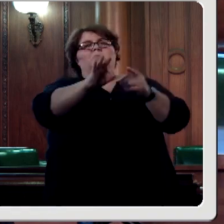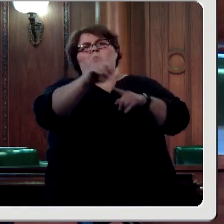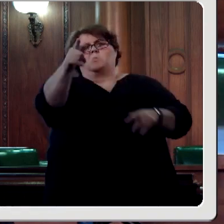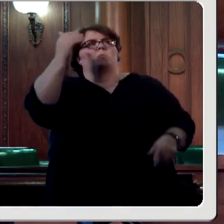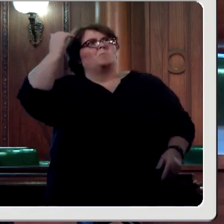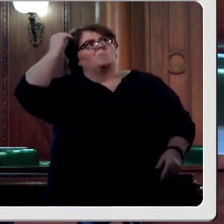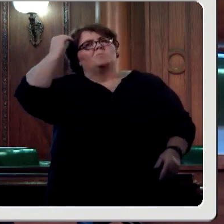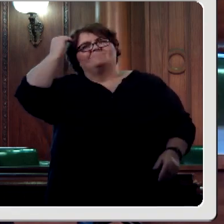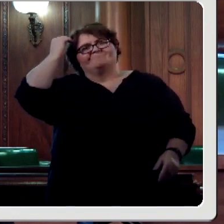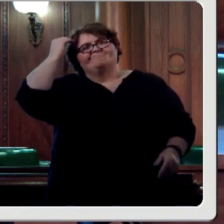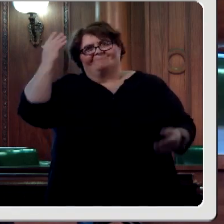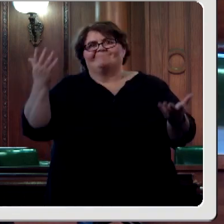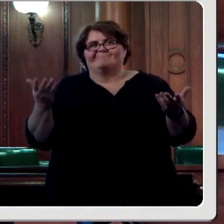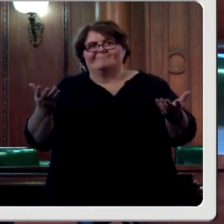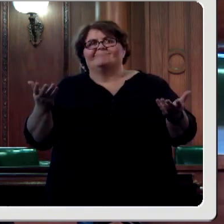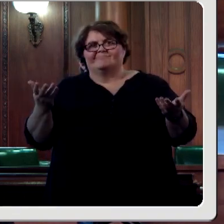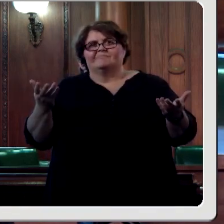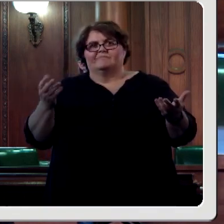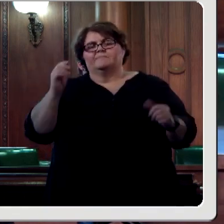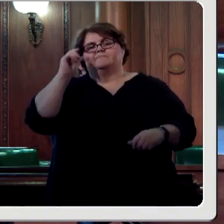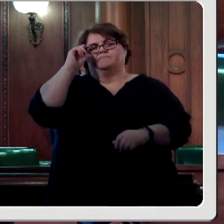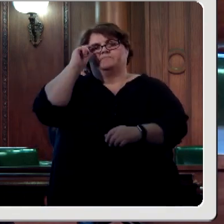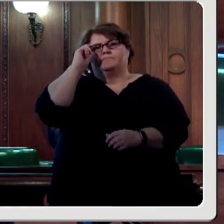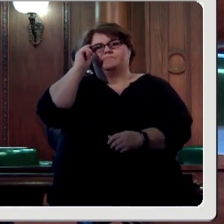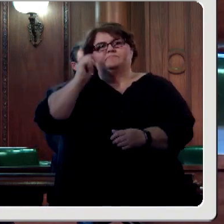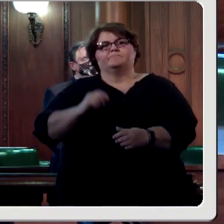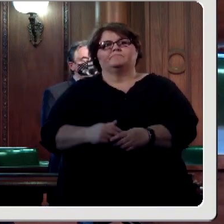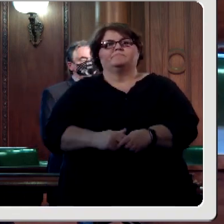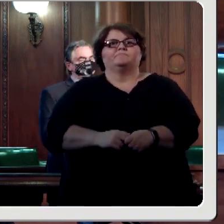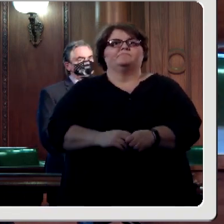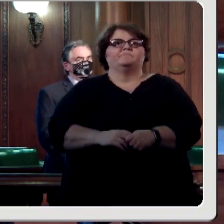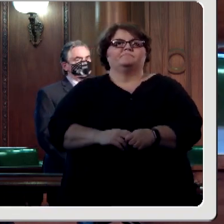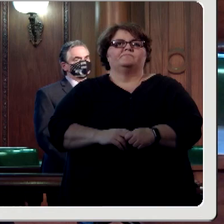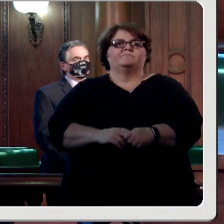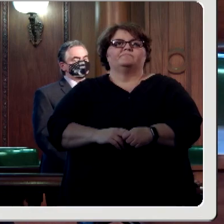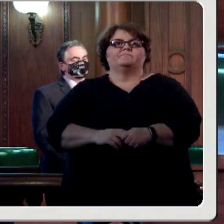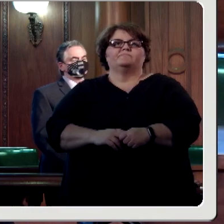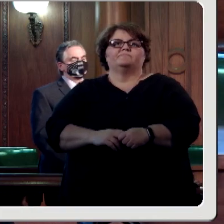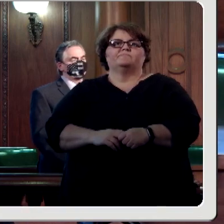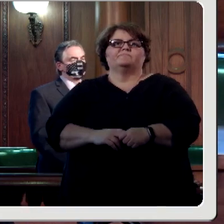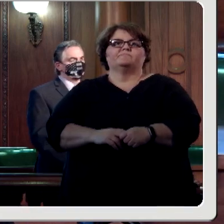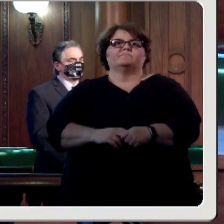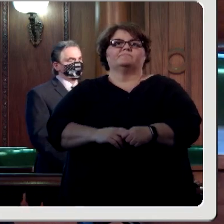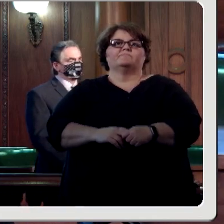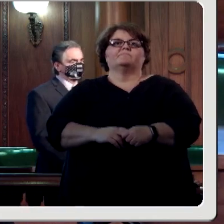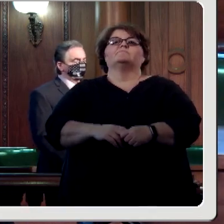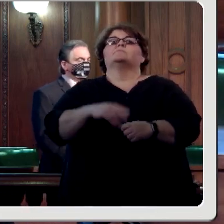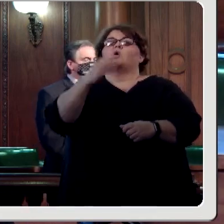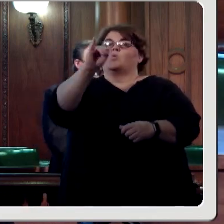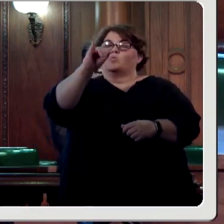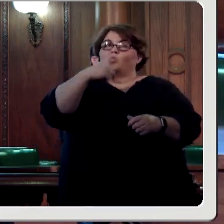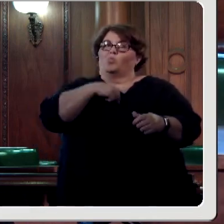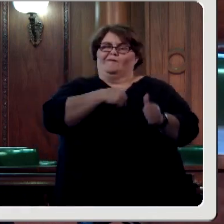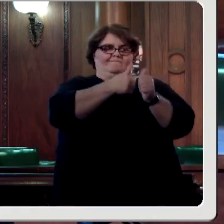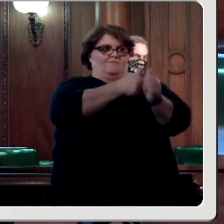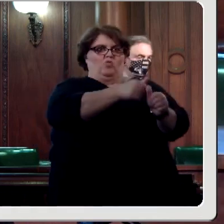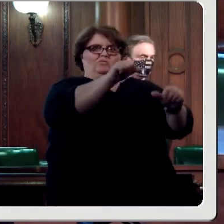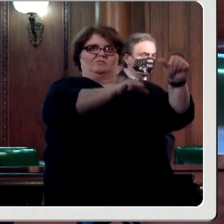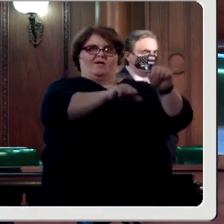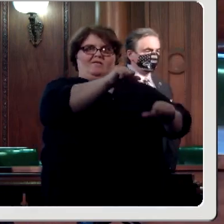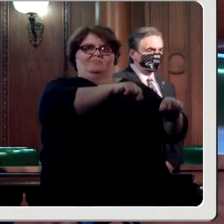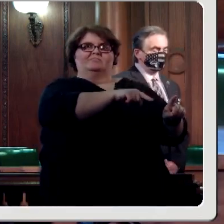us continue always, as we've done here in our community, to let science be our guide. Thank you. Thank you, Dr.